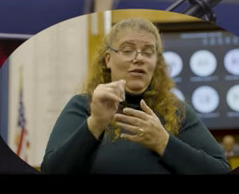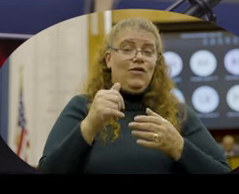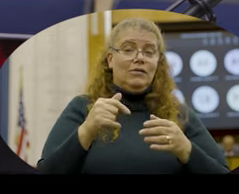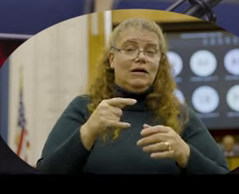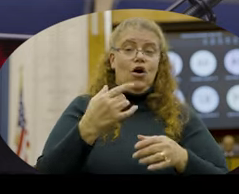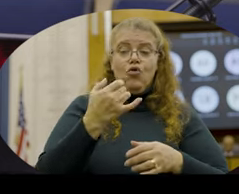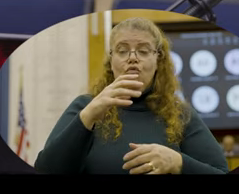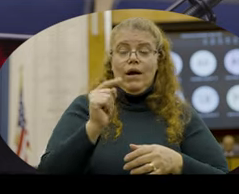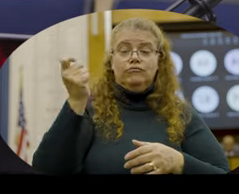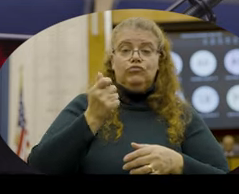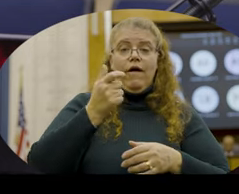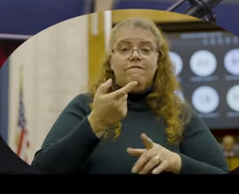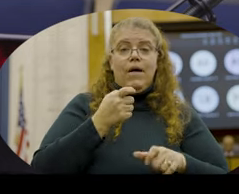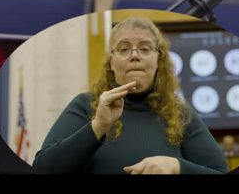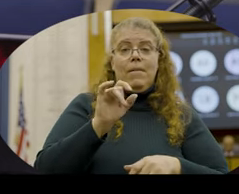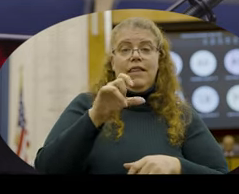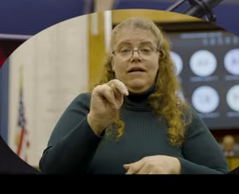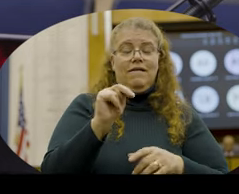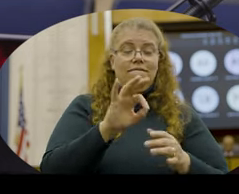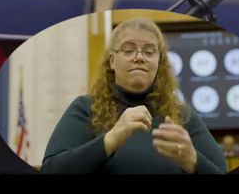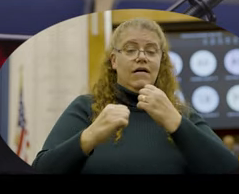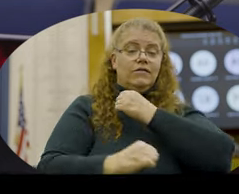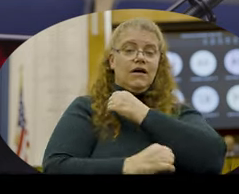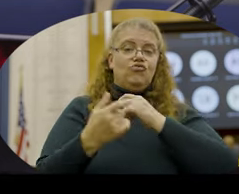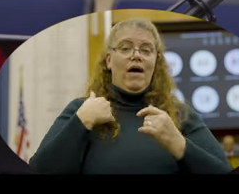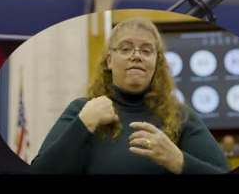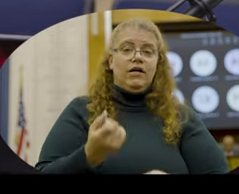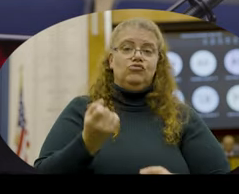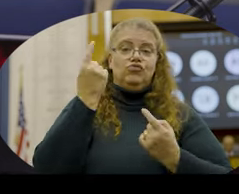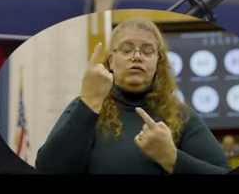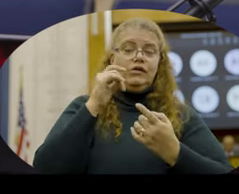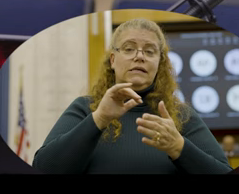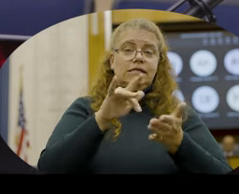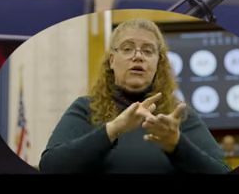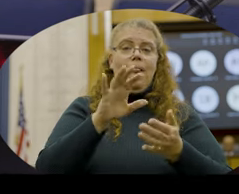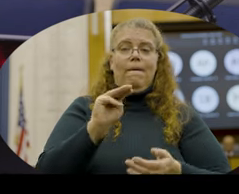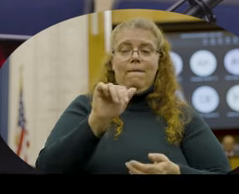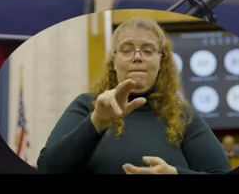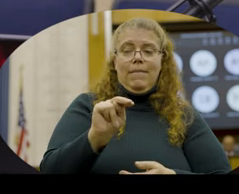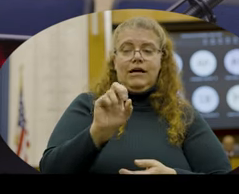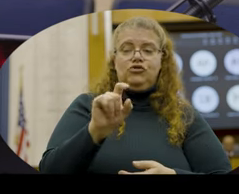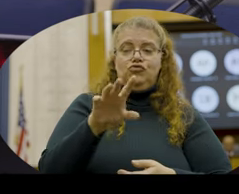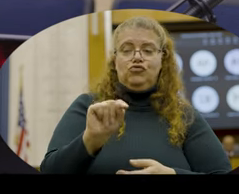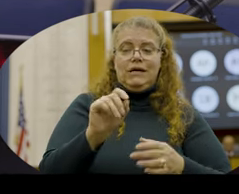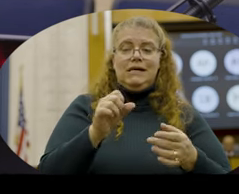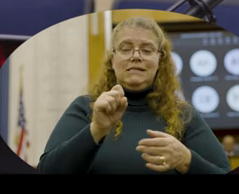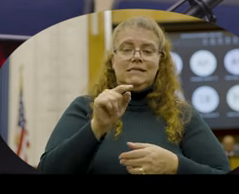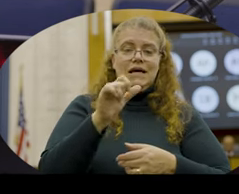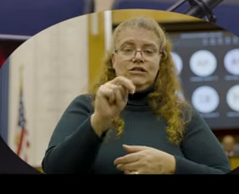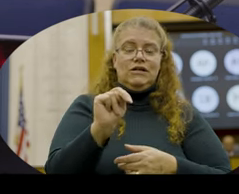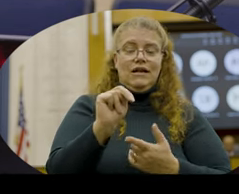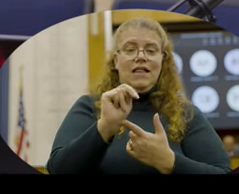highlights. Since taking office, we have spent more than $91 million on complete streets projects to improve the